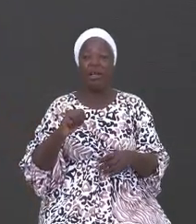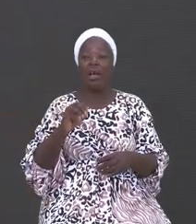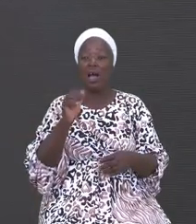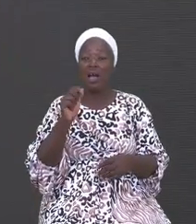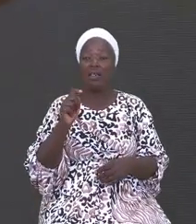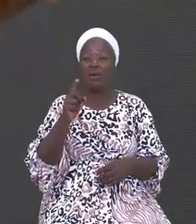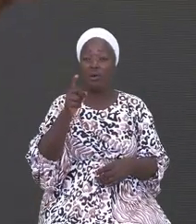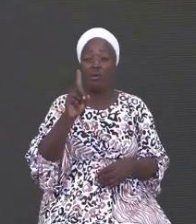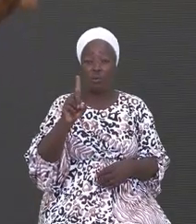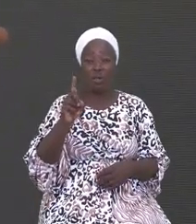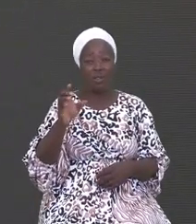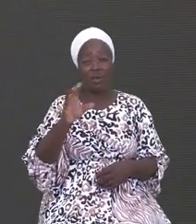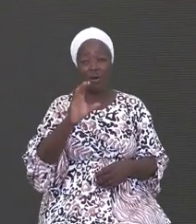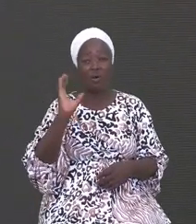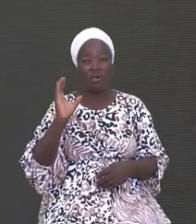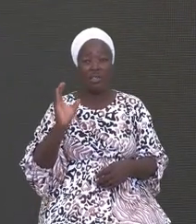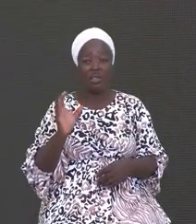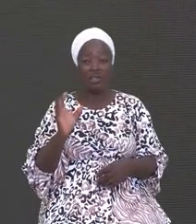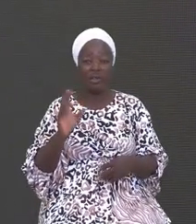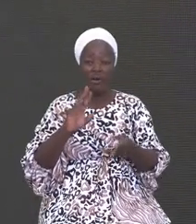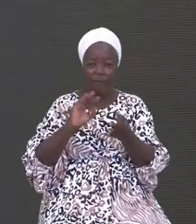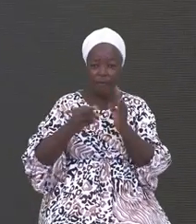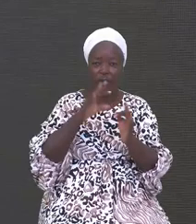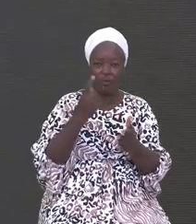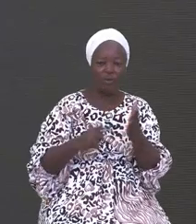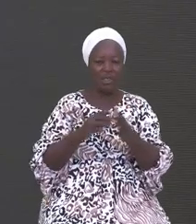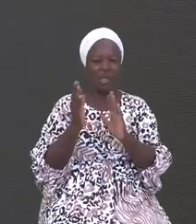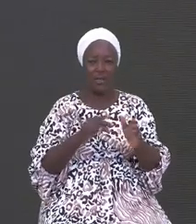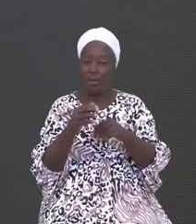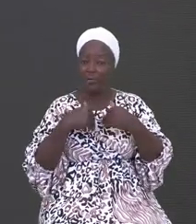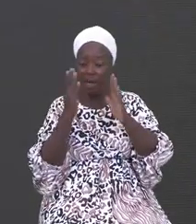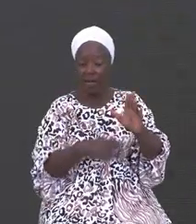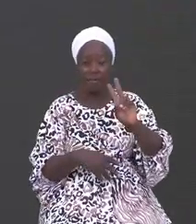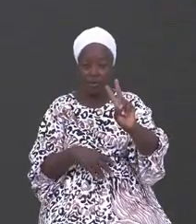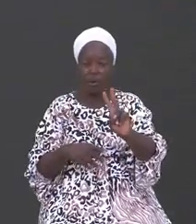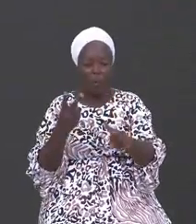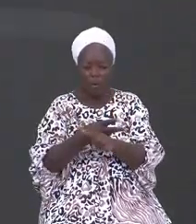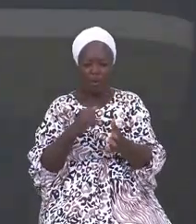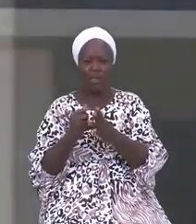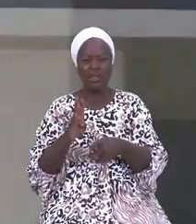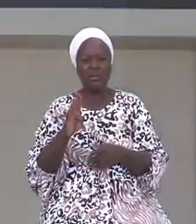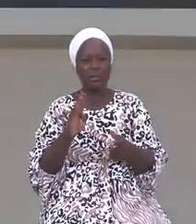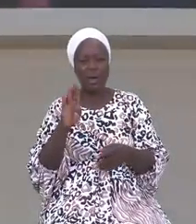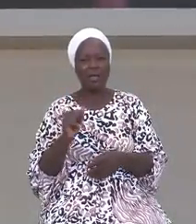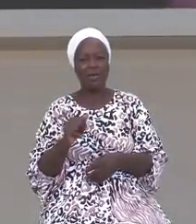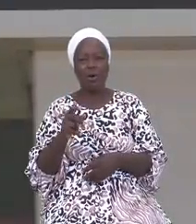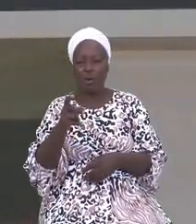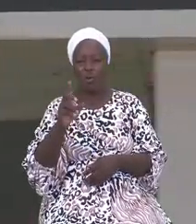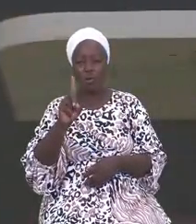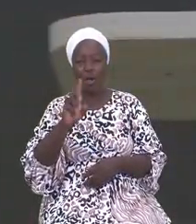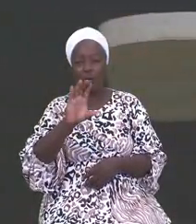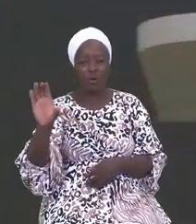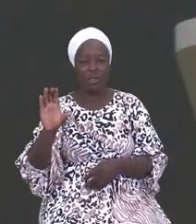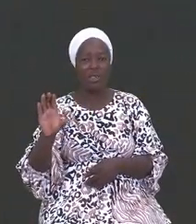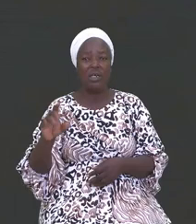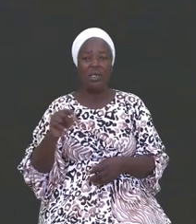left. If you have left 2, multiply that by 100. If you have left 20, multiply that by 100. The